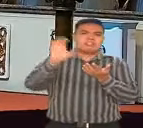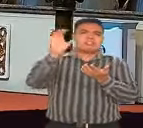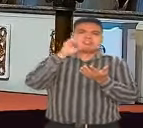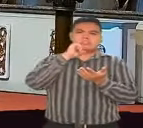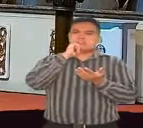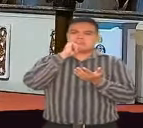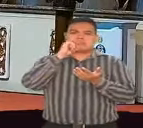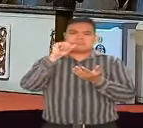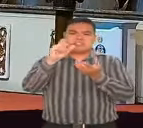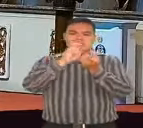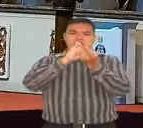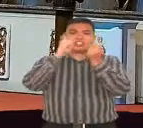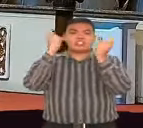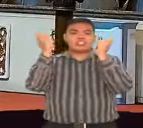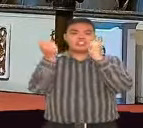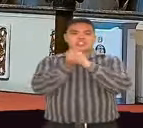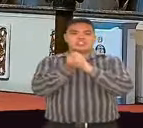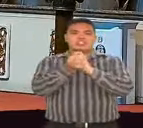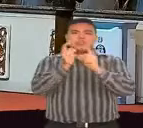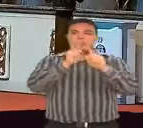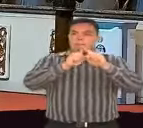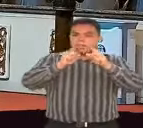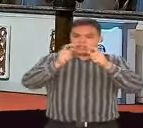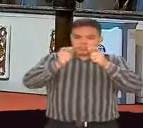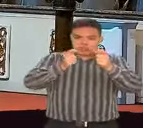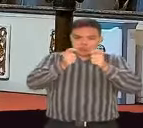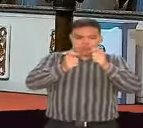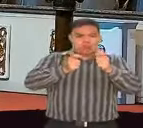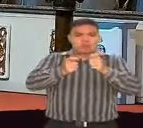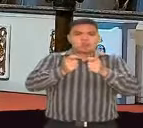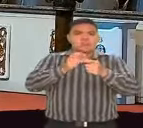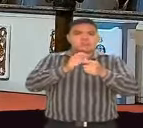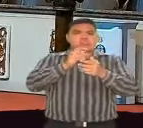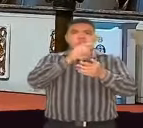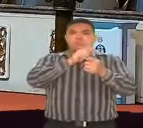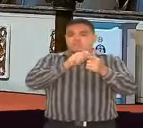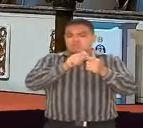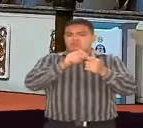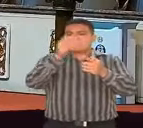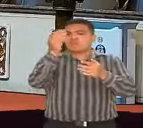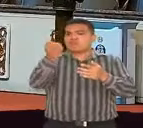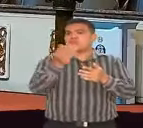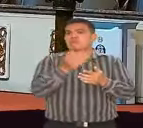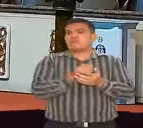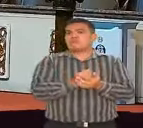is not a reformatory. This is a training ground, folks.